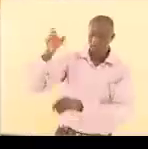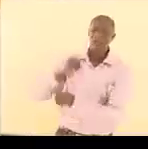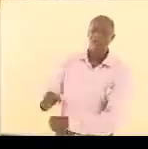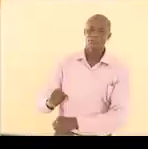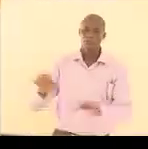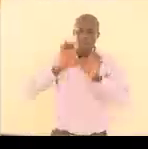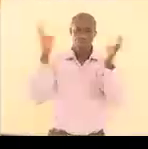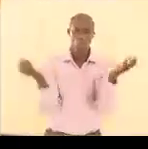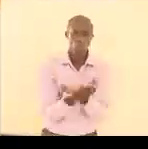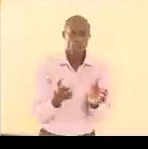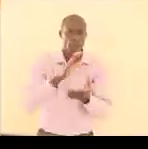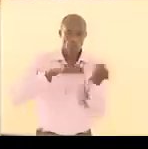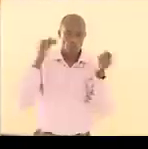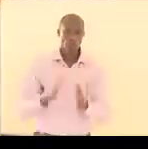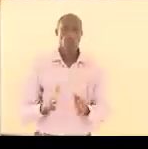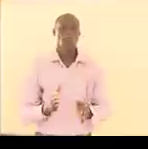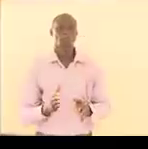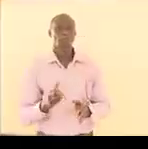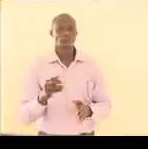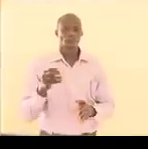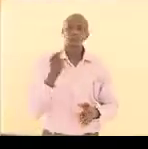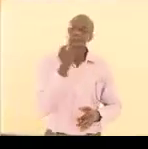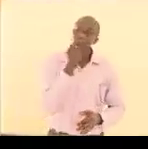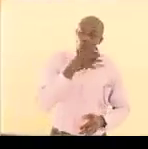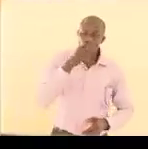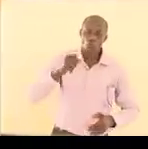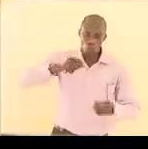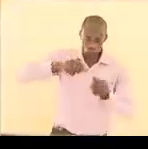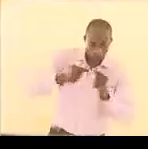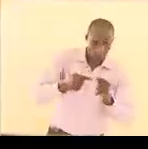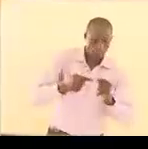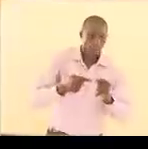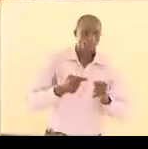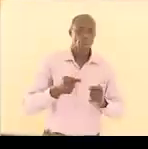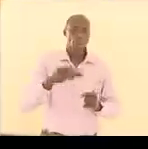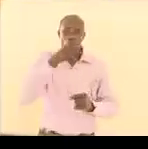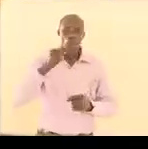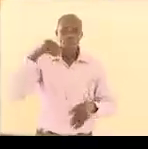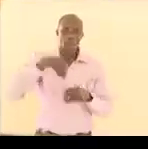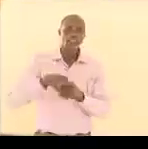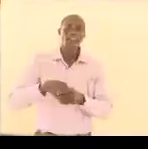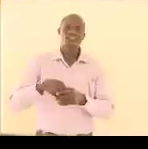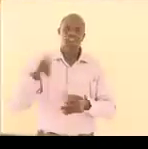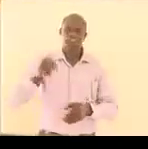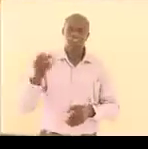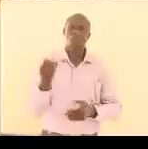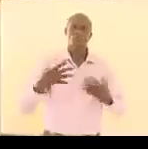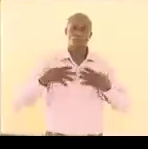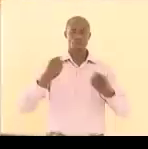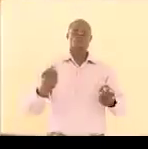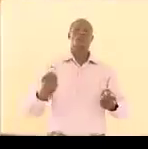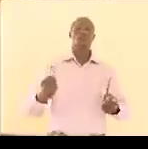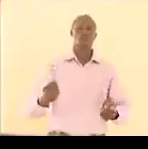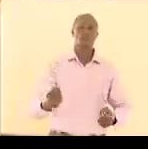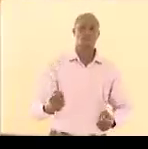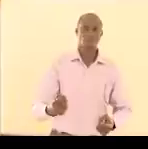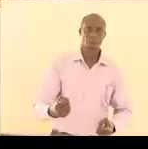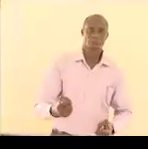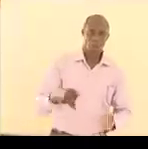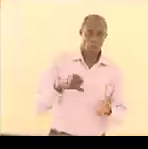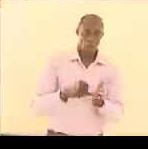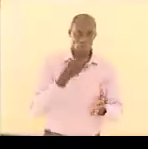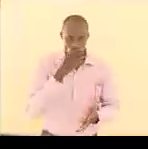Outside the community of believers, Thomas was himself wounded. Thomas was in need of more healing than the others were in need of